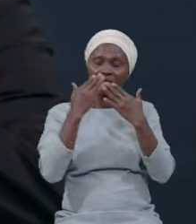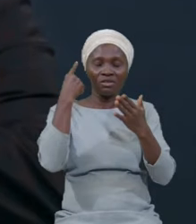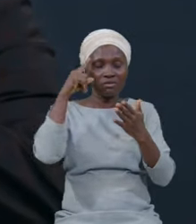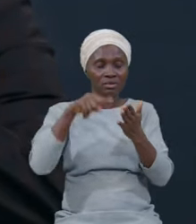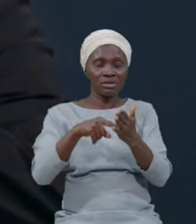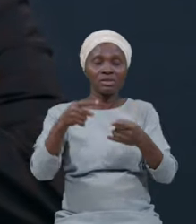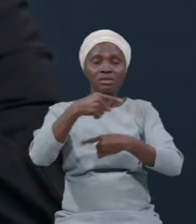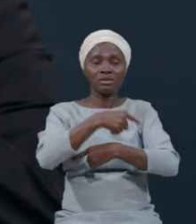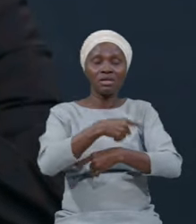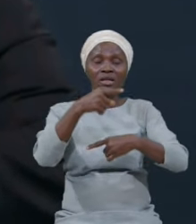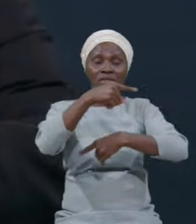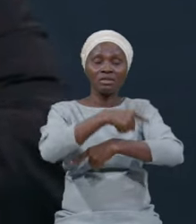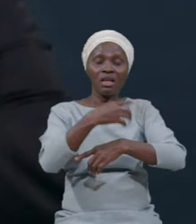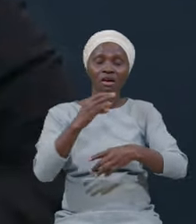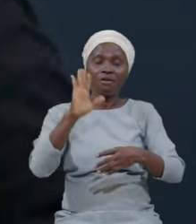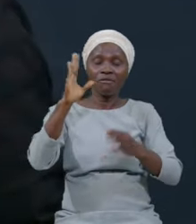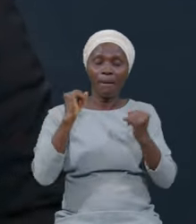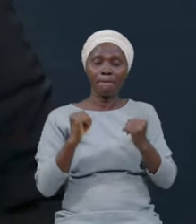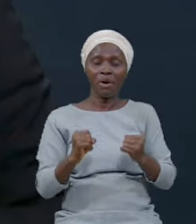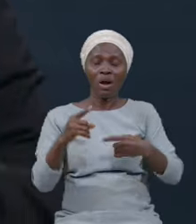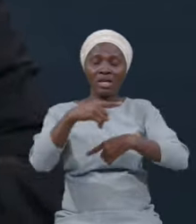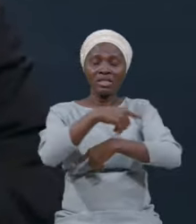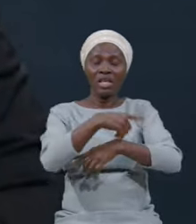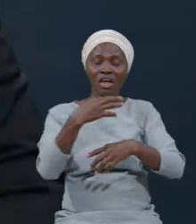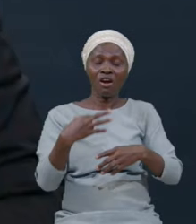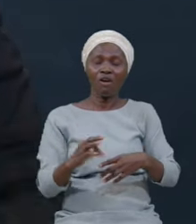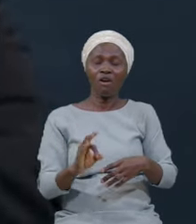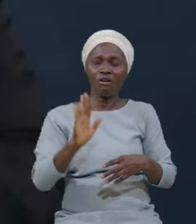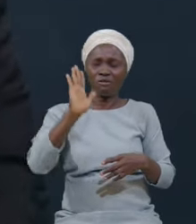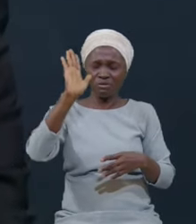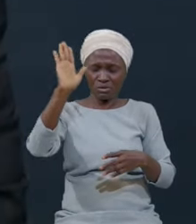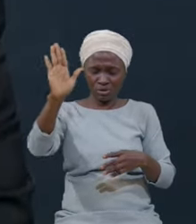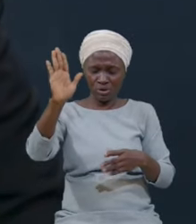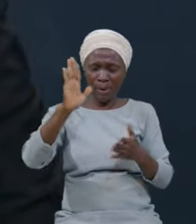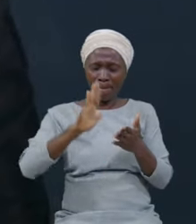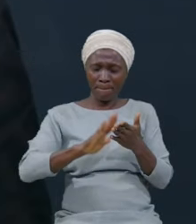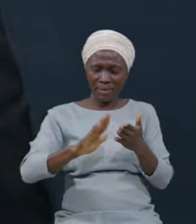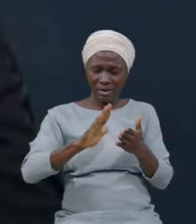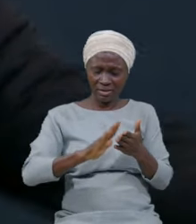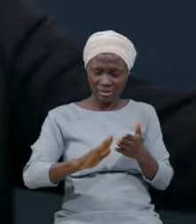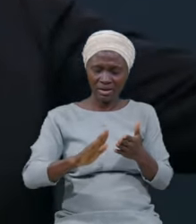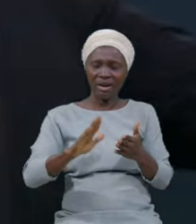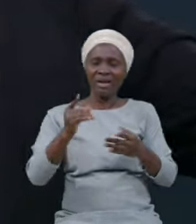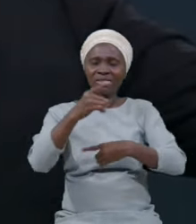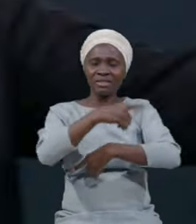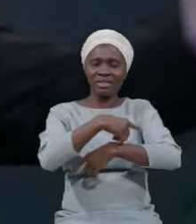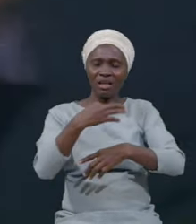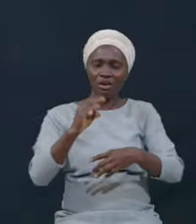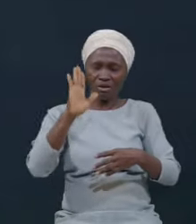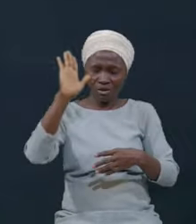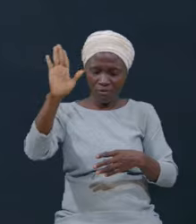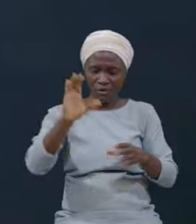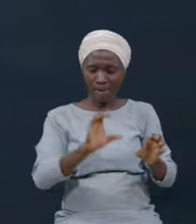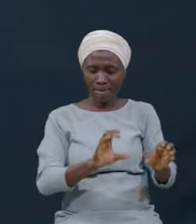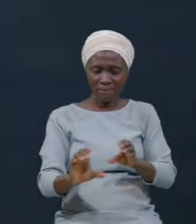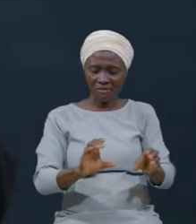your power, the day of your pardon, and the day of performance. Lord, I pray,